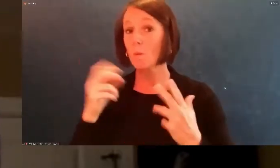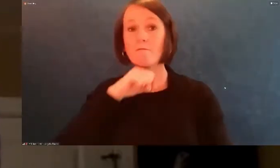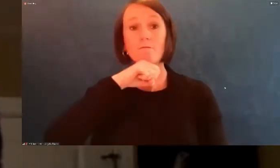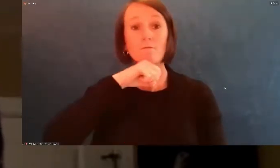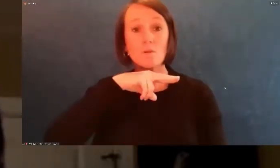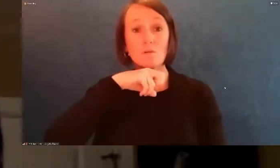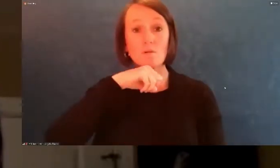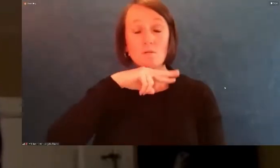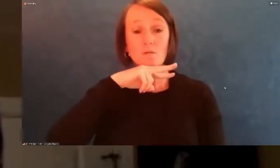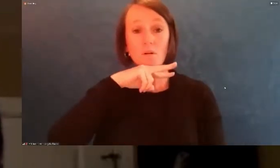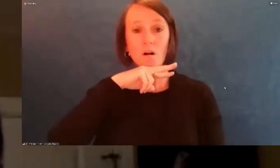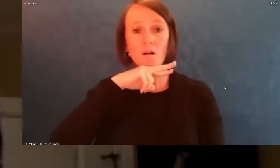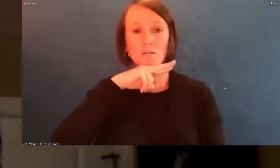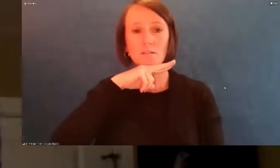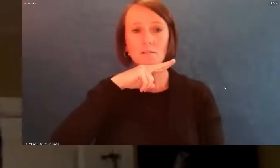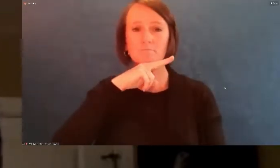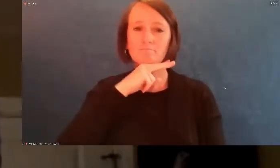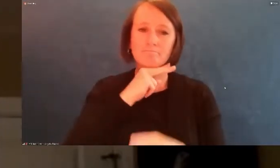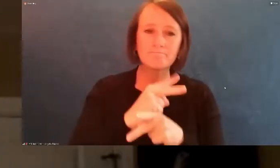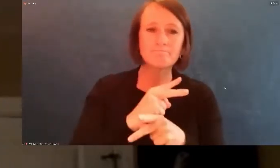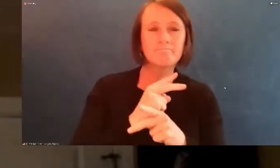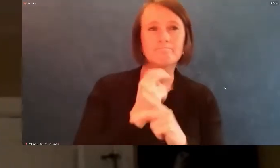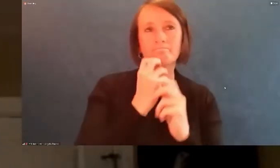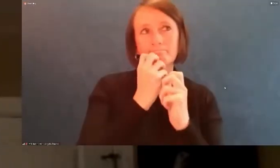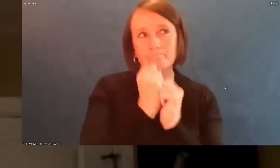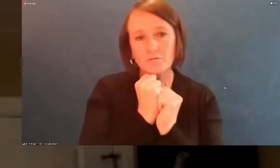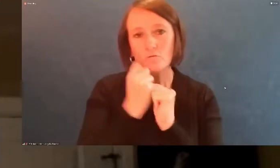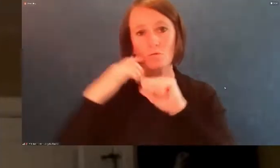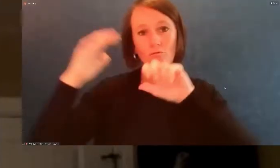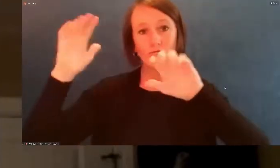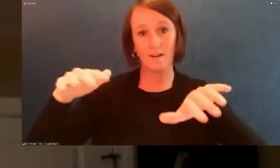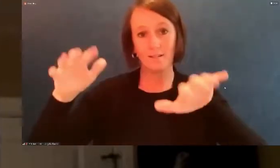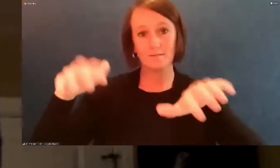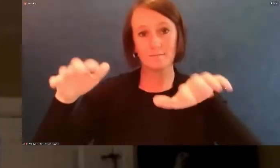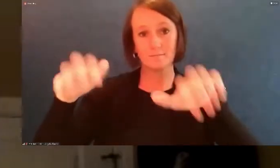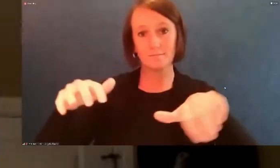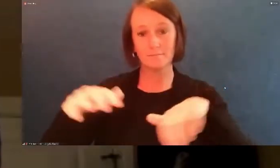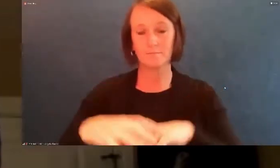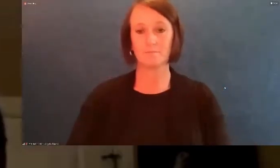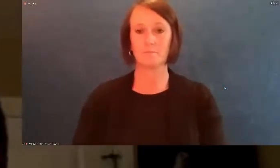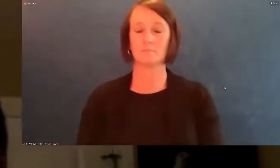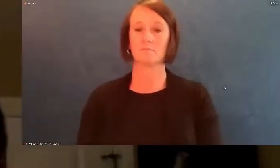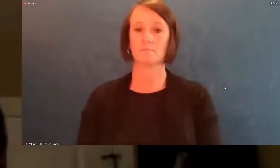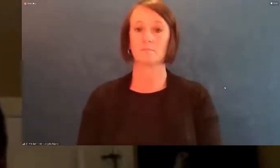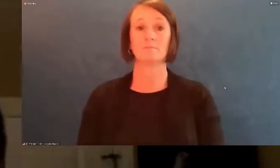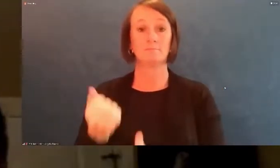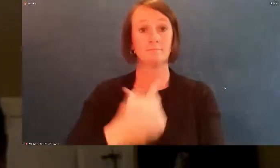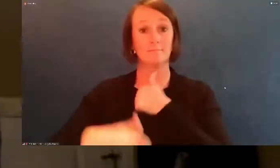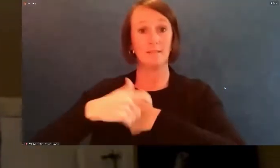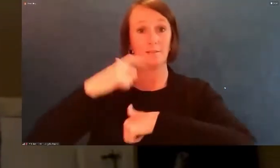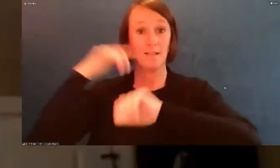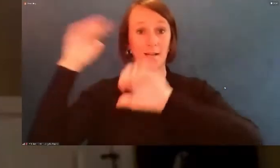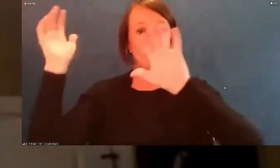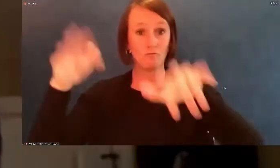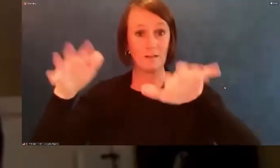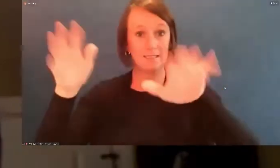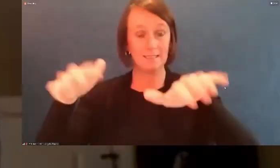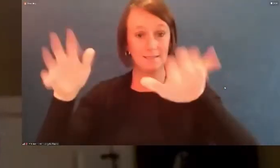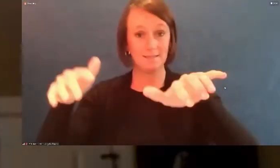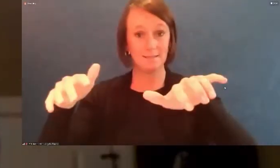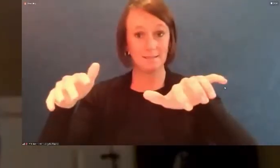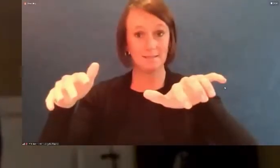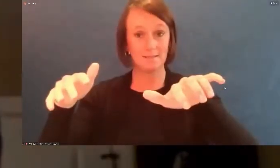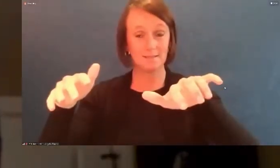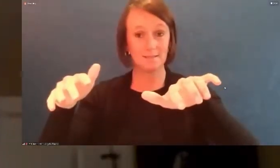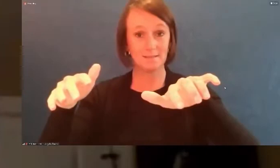Frogs are the keepers of rain. And what that means is that every time it rains, her